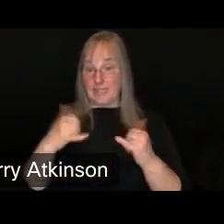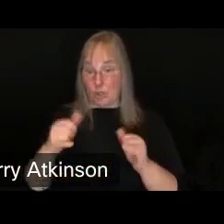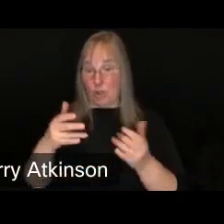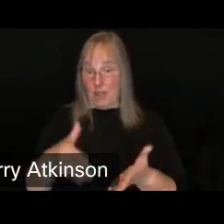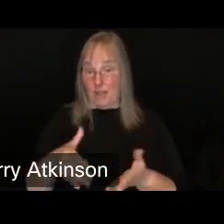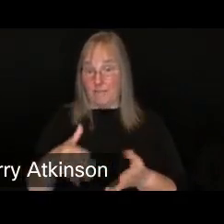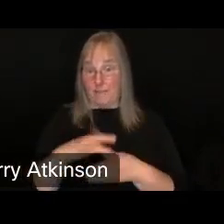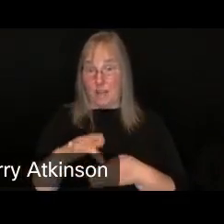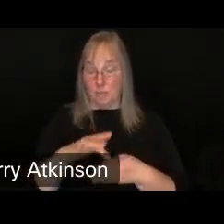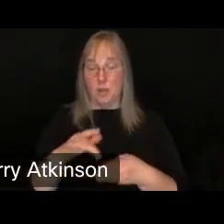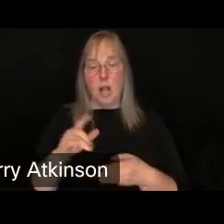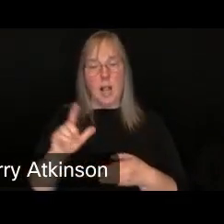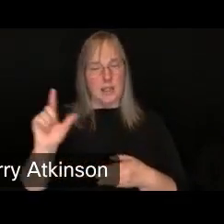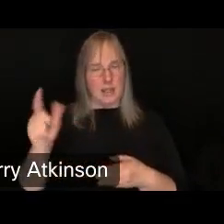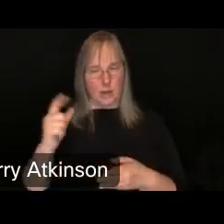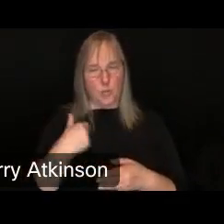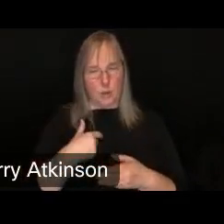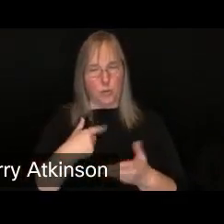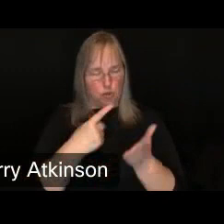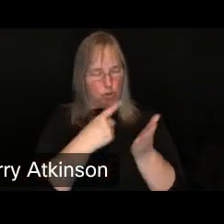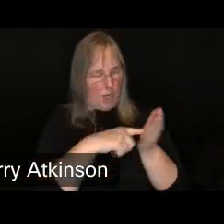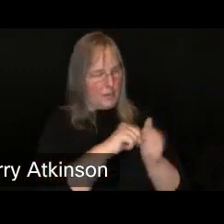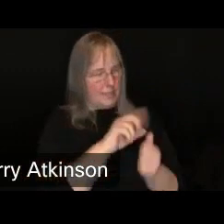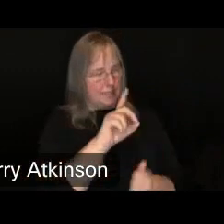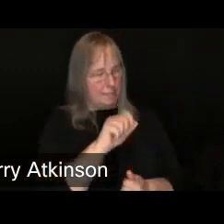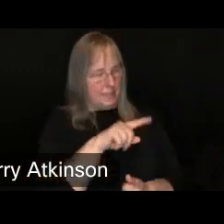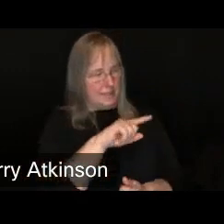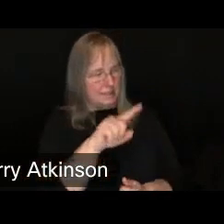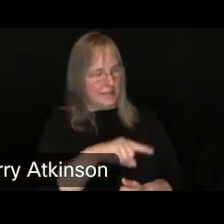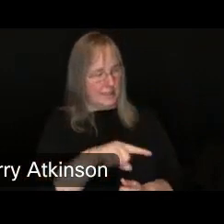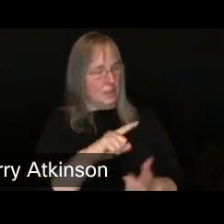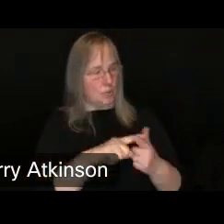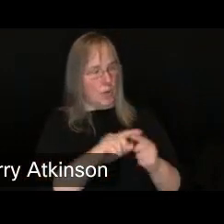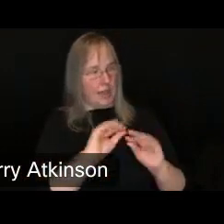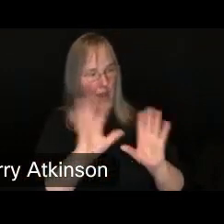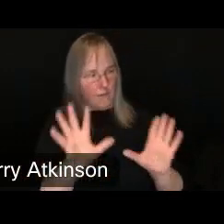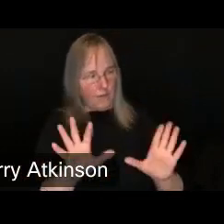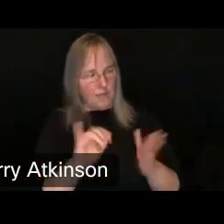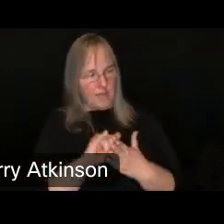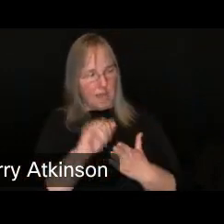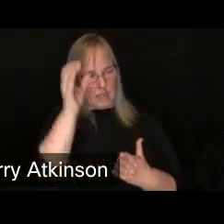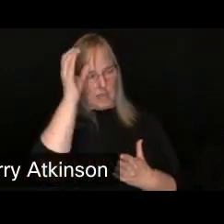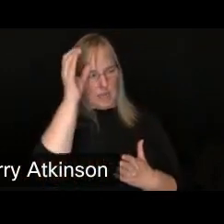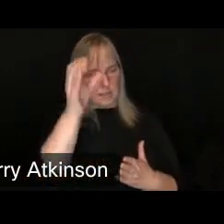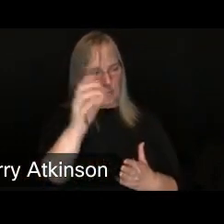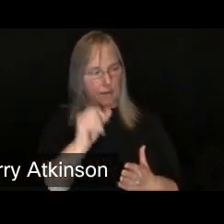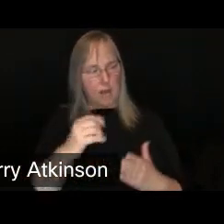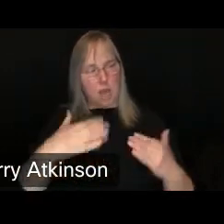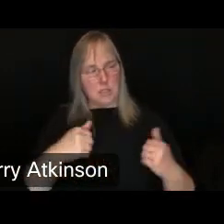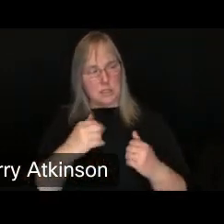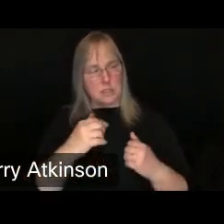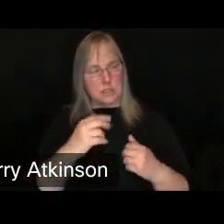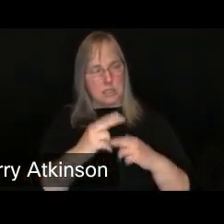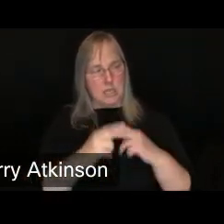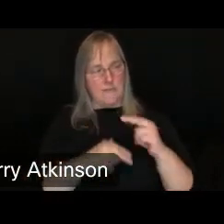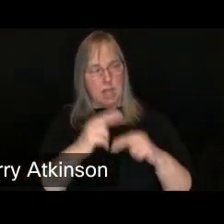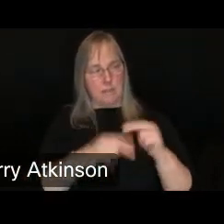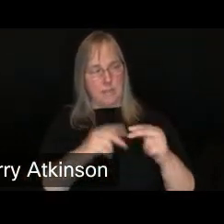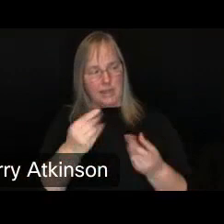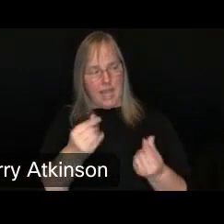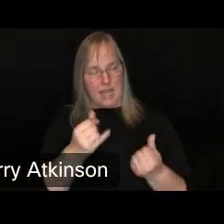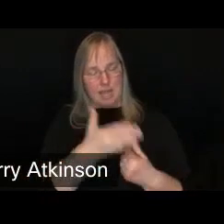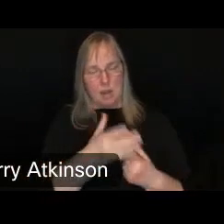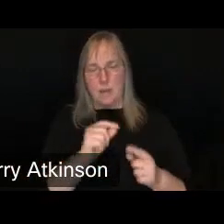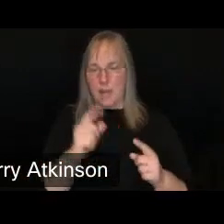we'll check back with DPZ, try to clarify the concept of undeveloped land there. But I think, as Mary